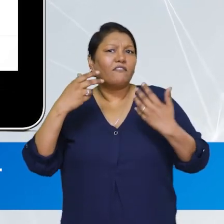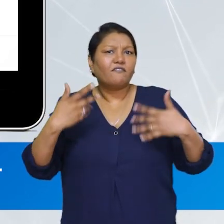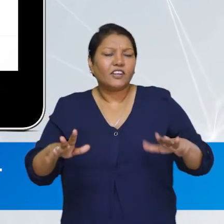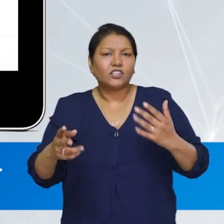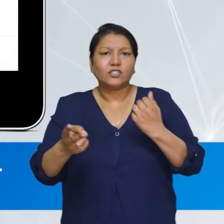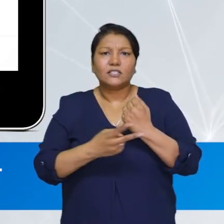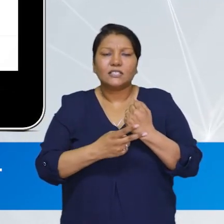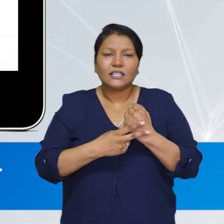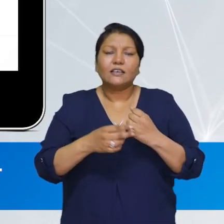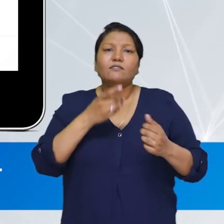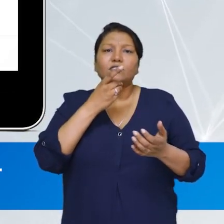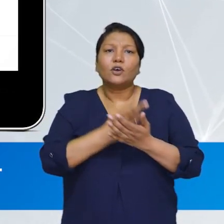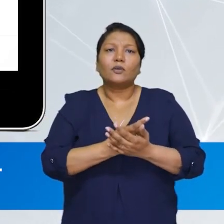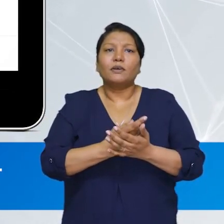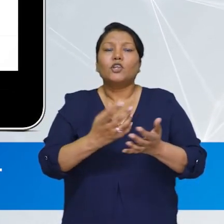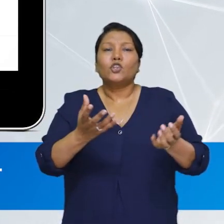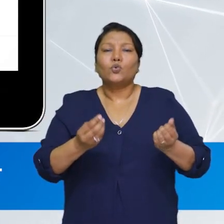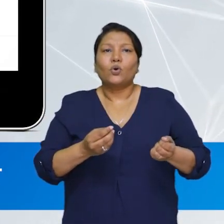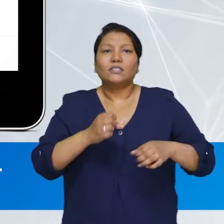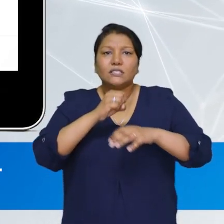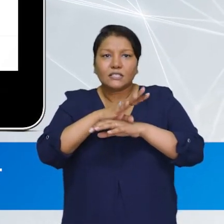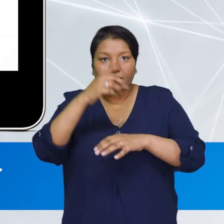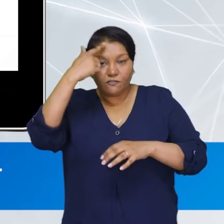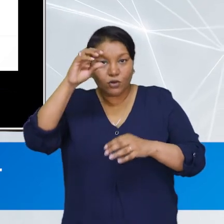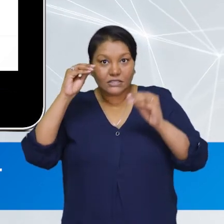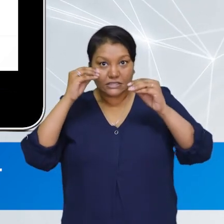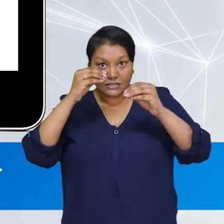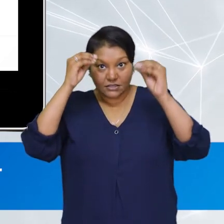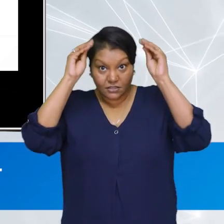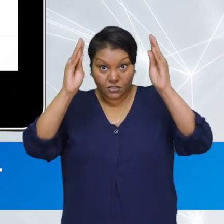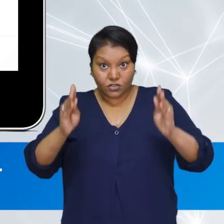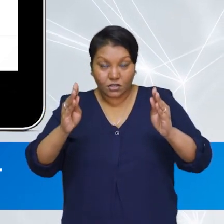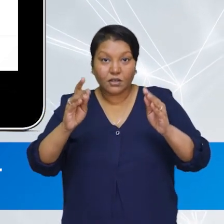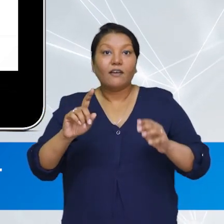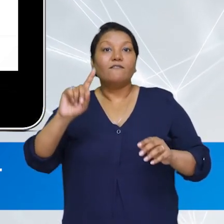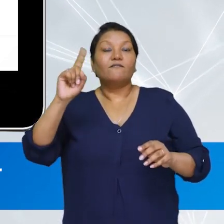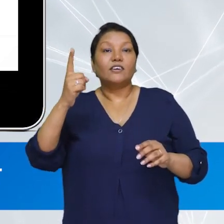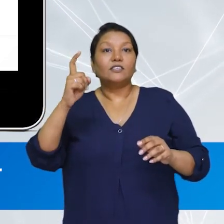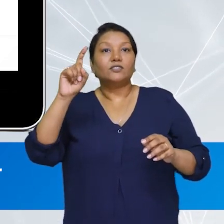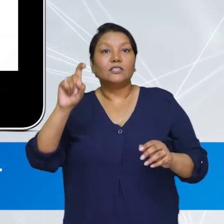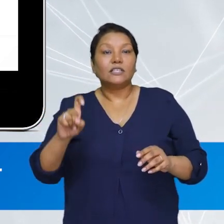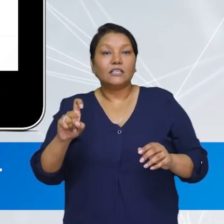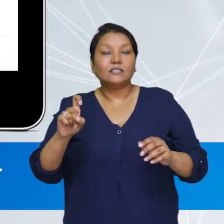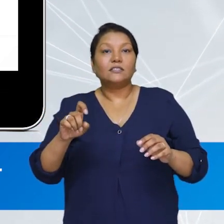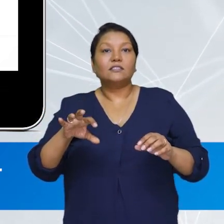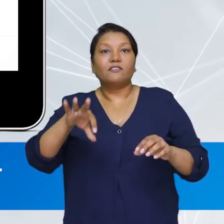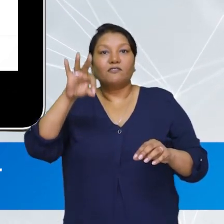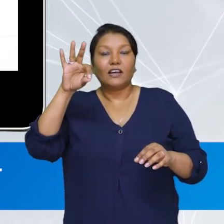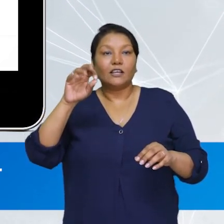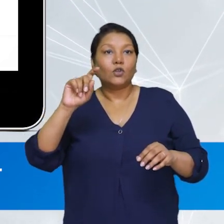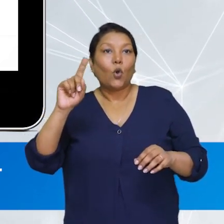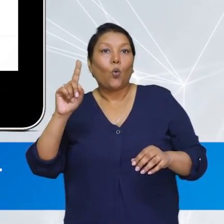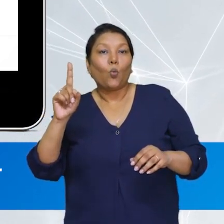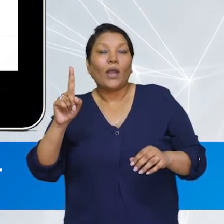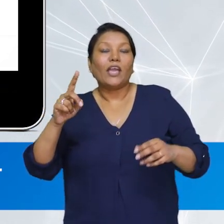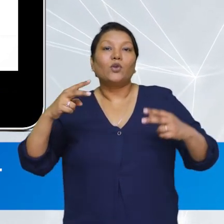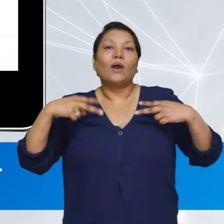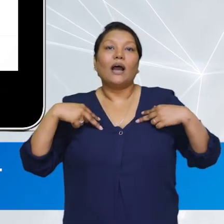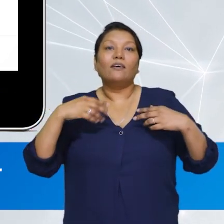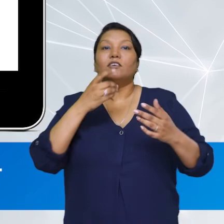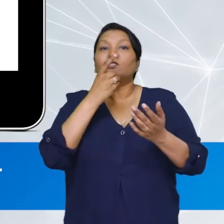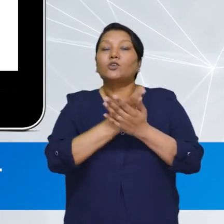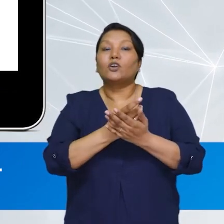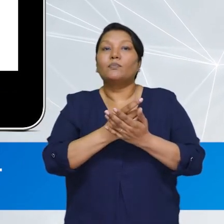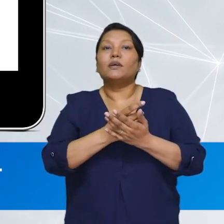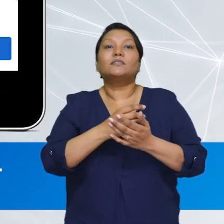After you complete your assignment, you now want to upload your assignment. You must first find where you have the assignment saved